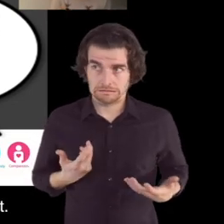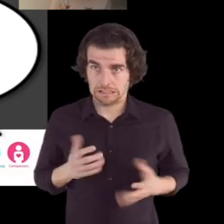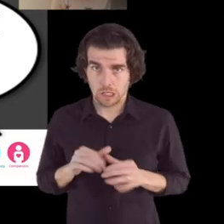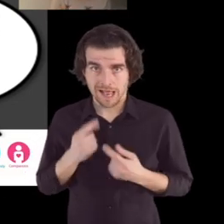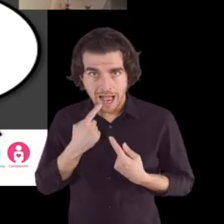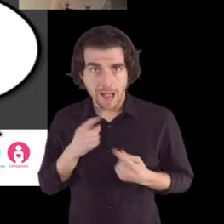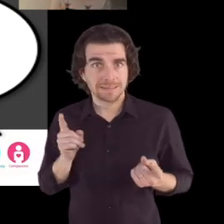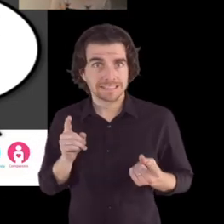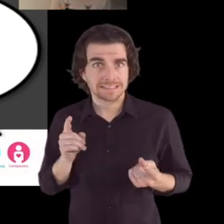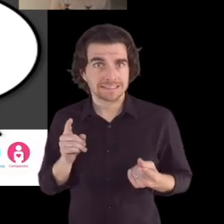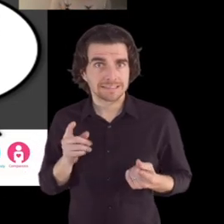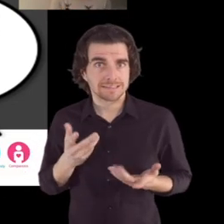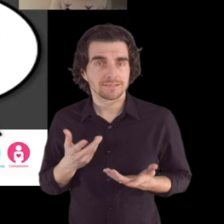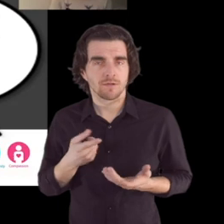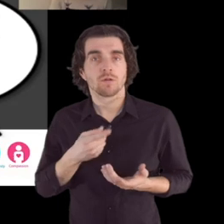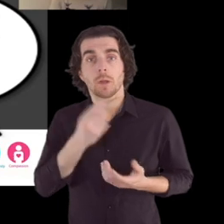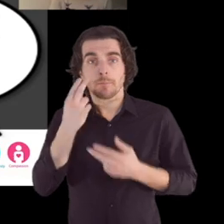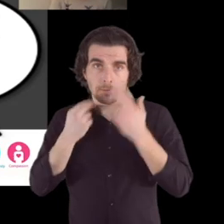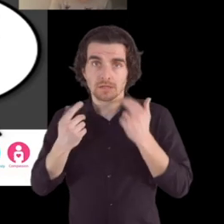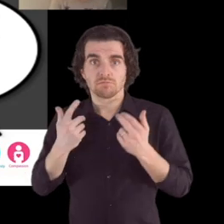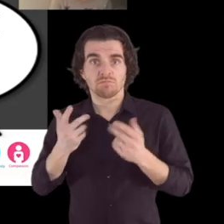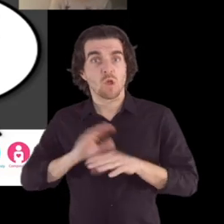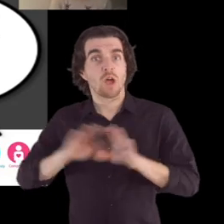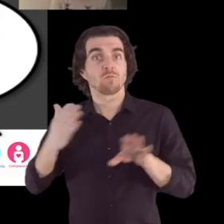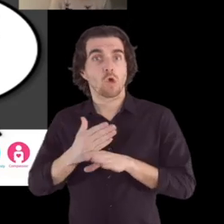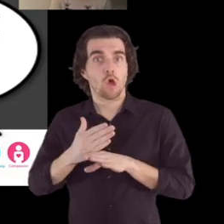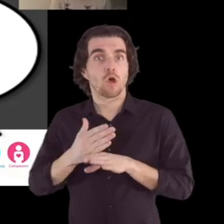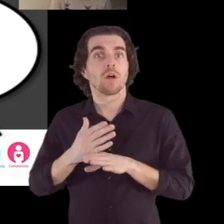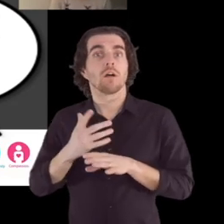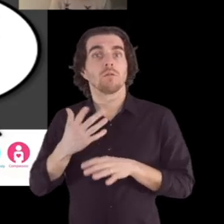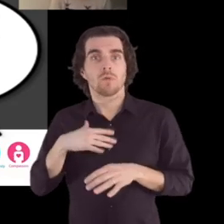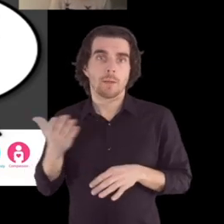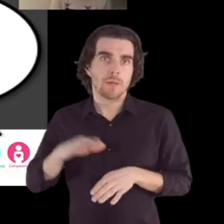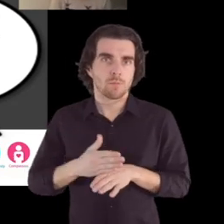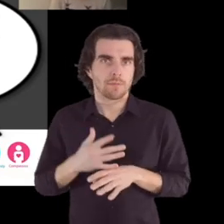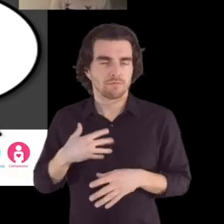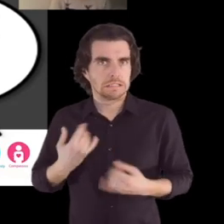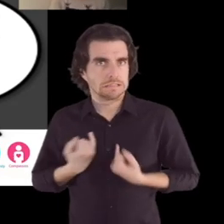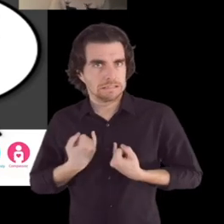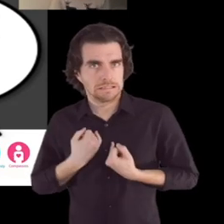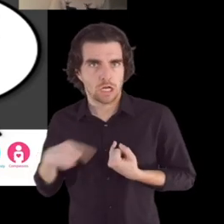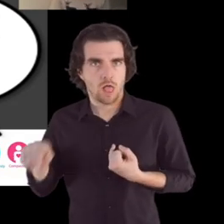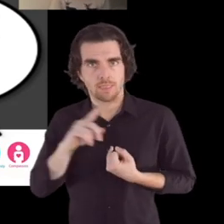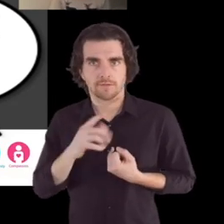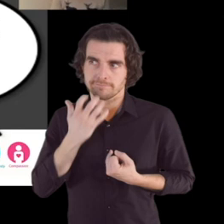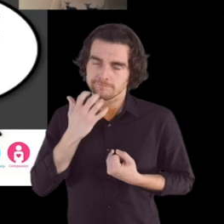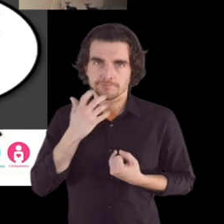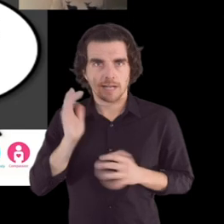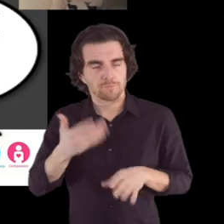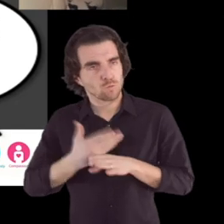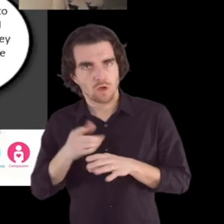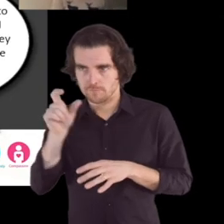admit. And, you know, people who were off work wanting to go back and really just feeling bad that other people had to cope without